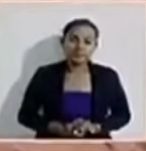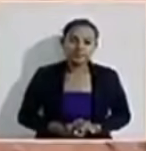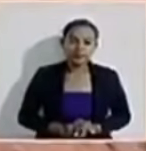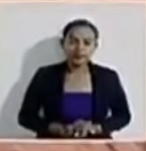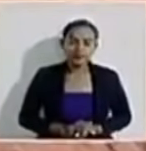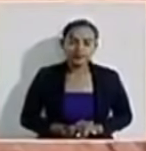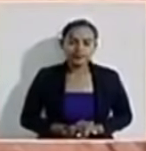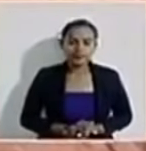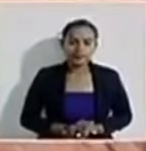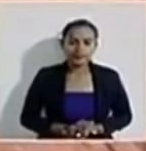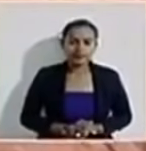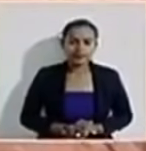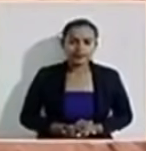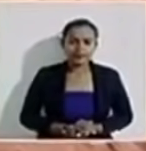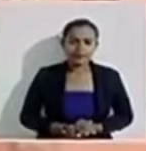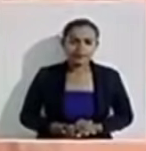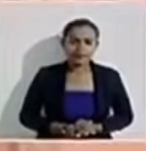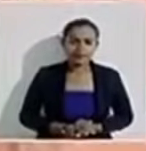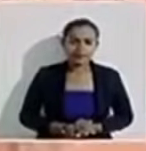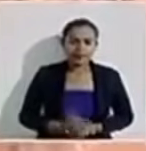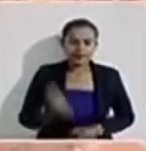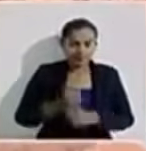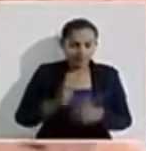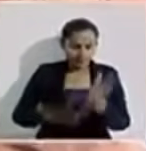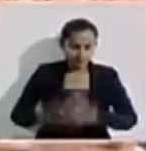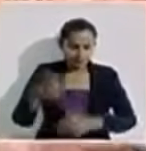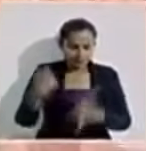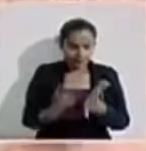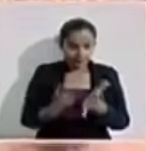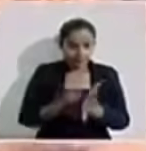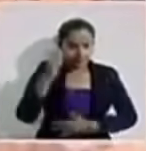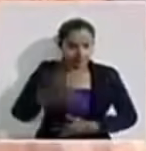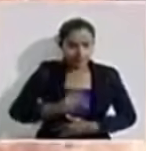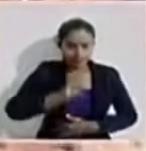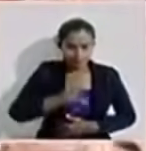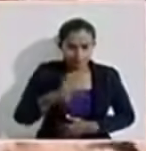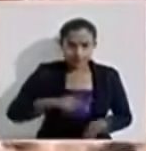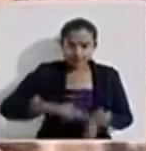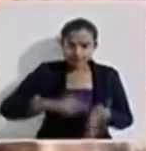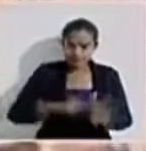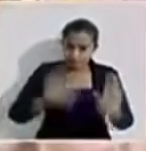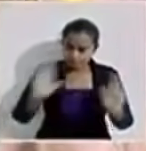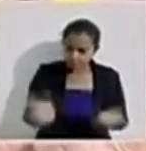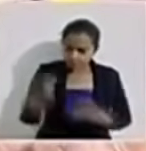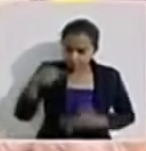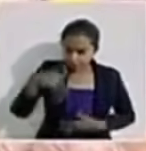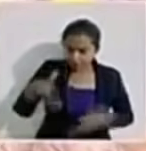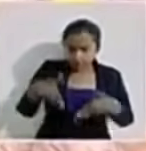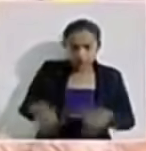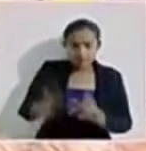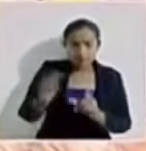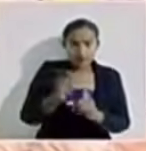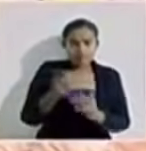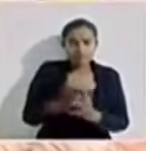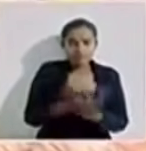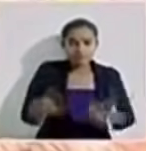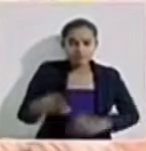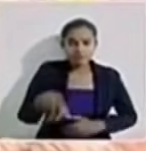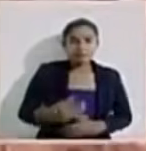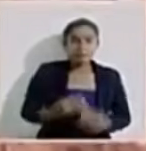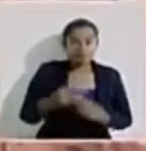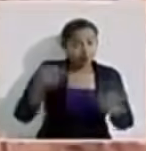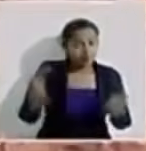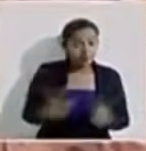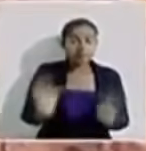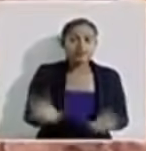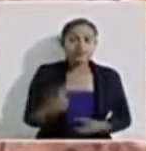State Minister Roshan Ranasinghe says the project to construct a jogging track near the Parakrama Samudra will resume soon. The project, which is believed to affect